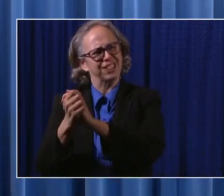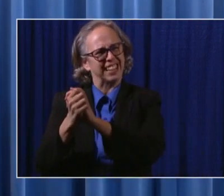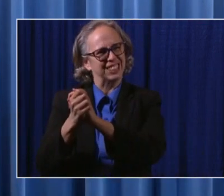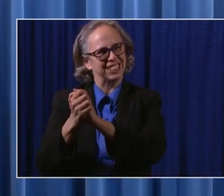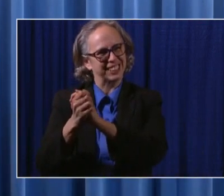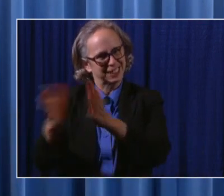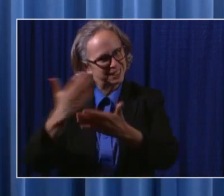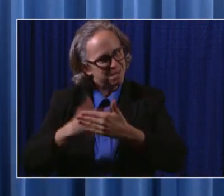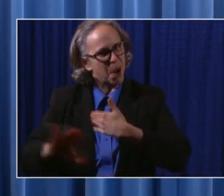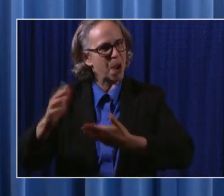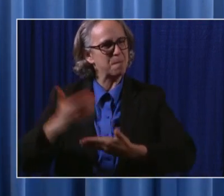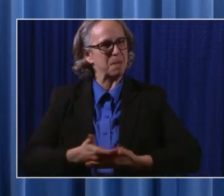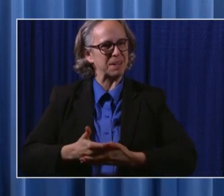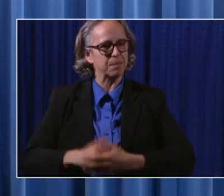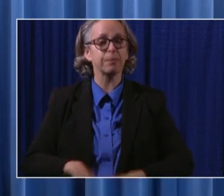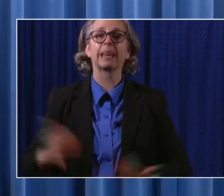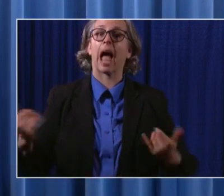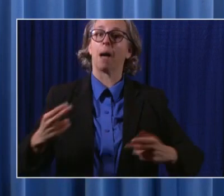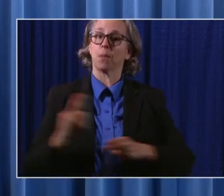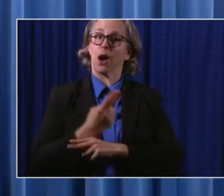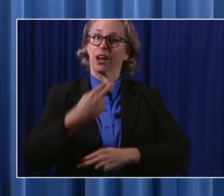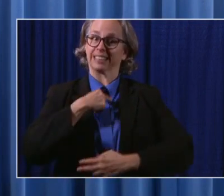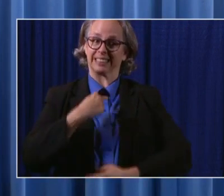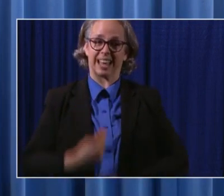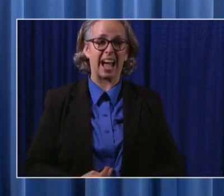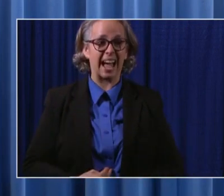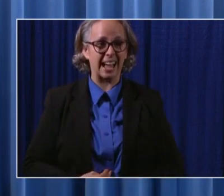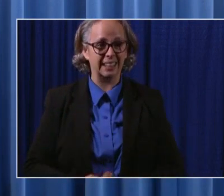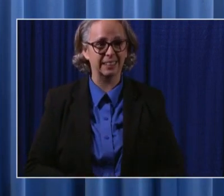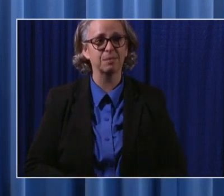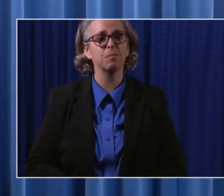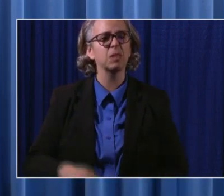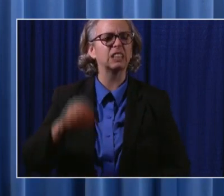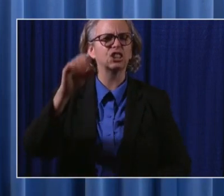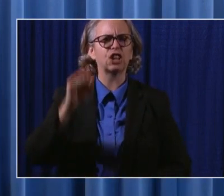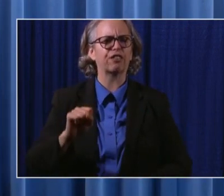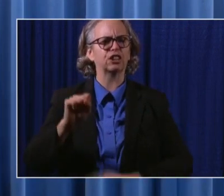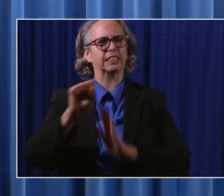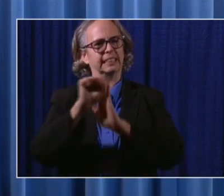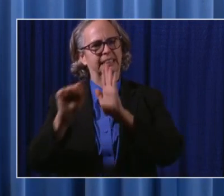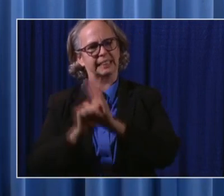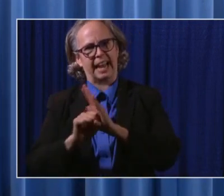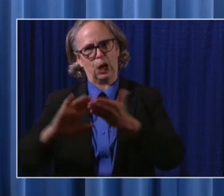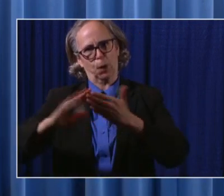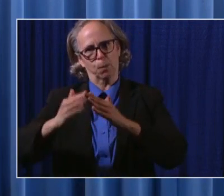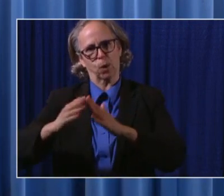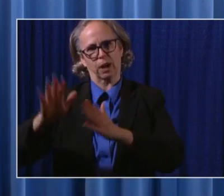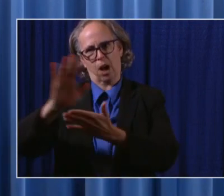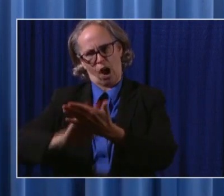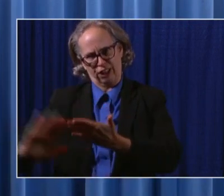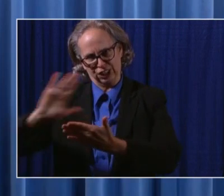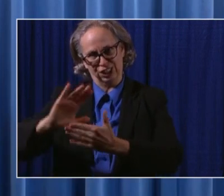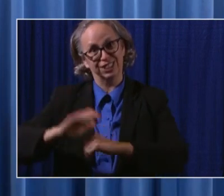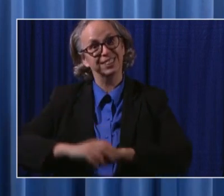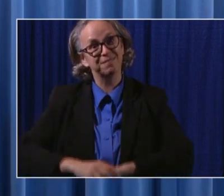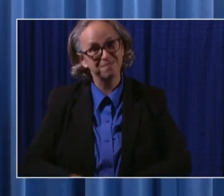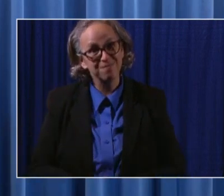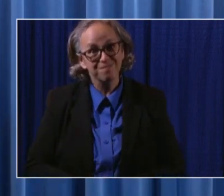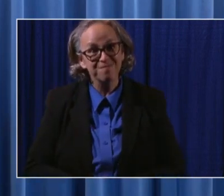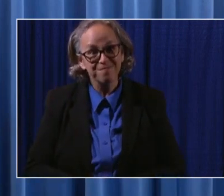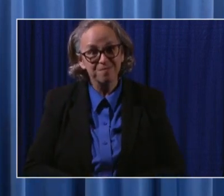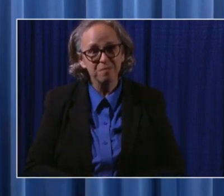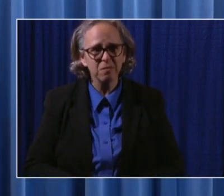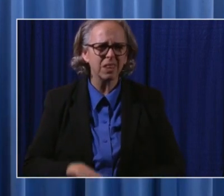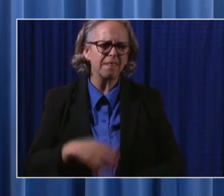from Southern State Community College. They have 4 campuses: Hillsborough, Mount Orab, Washington Courthouse,